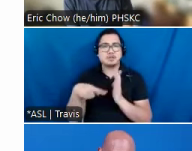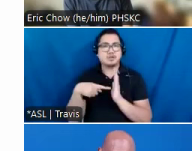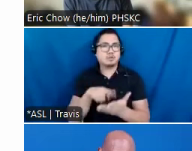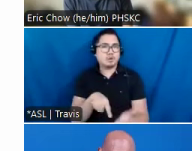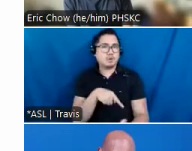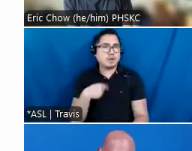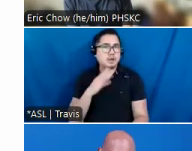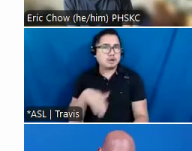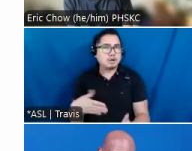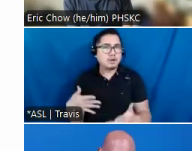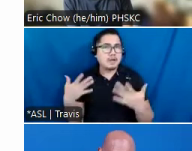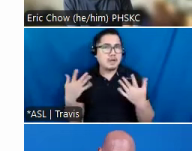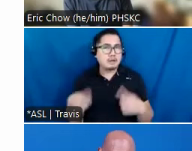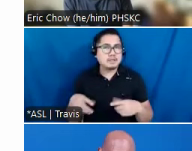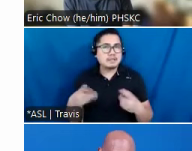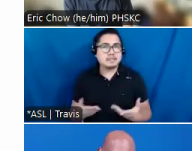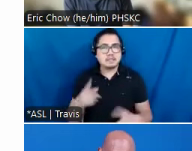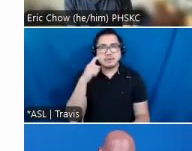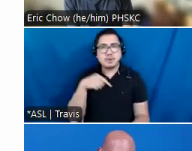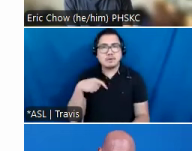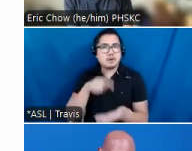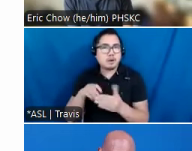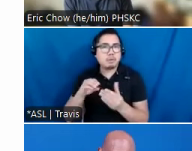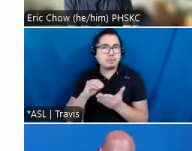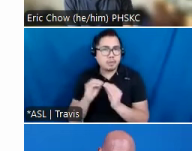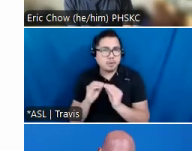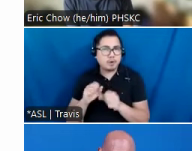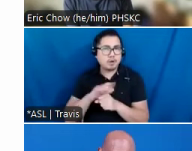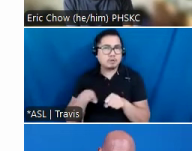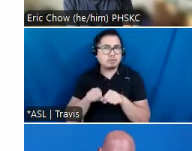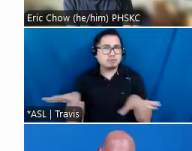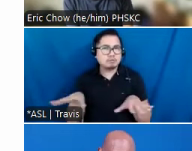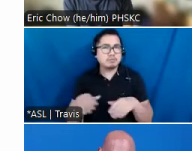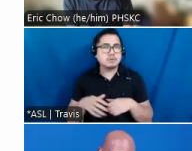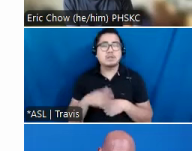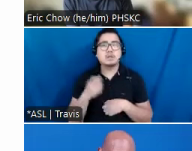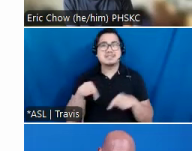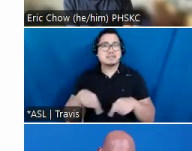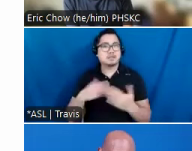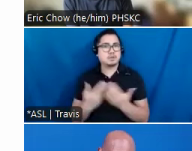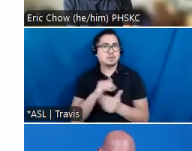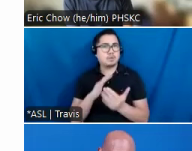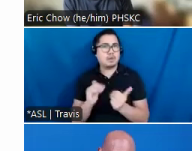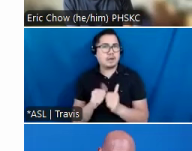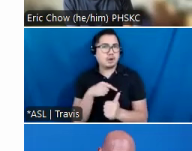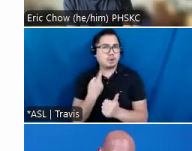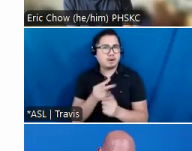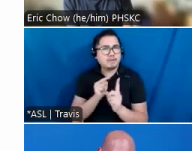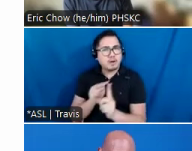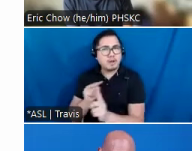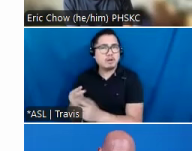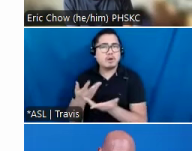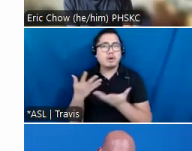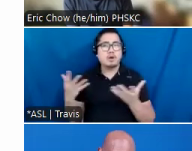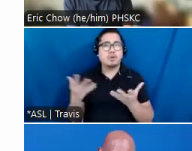during the summer. We saw increased activity. So this is a novel way for us to be able to track what infections are doing in